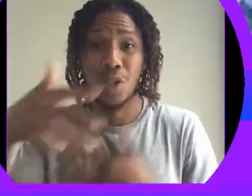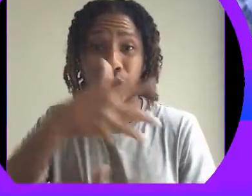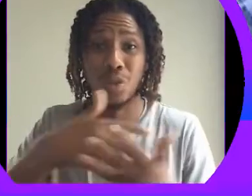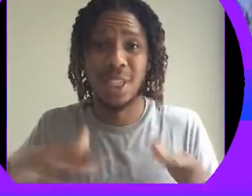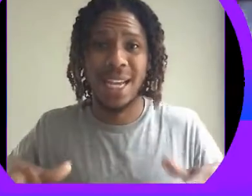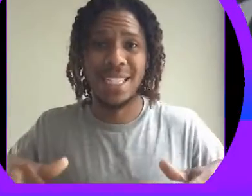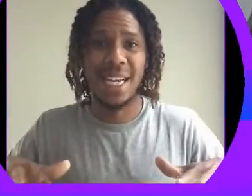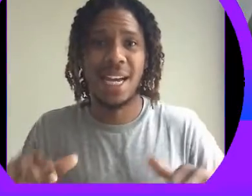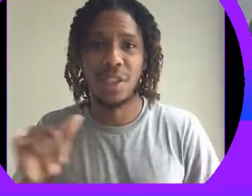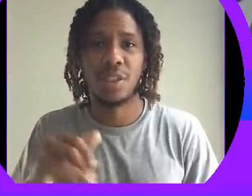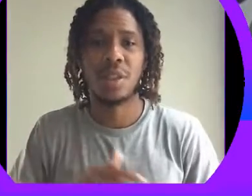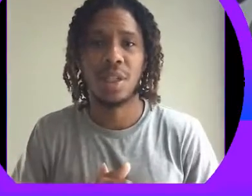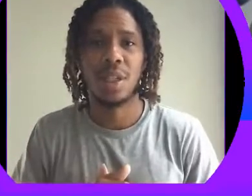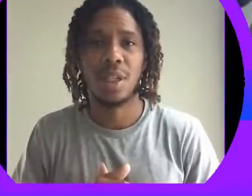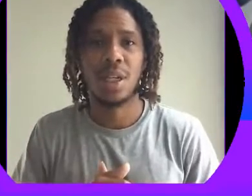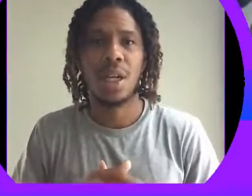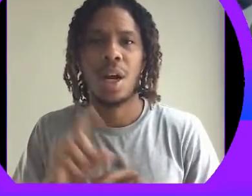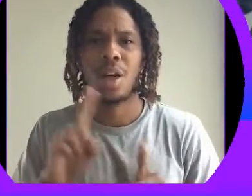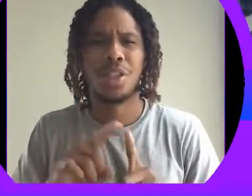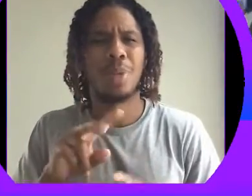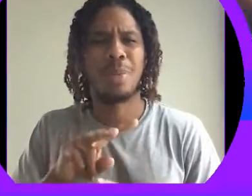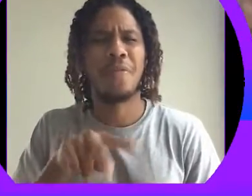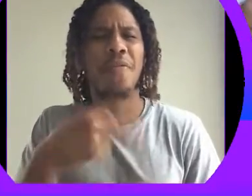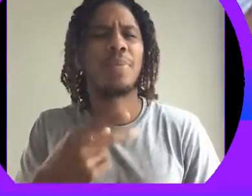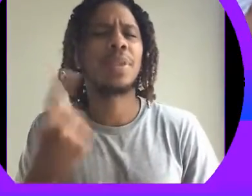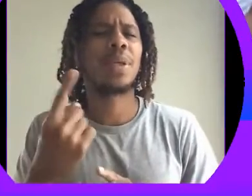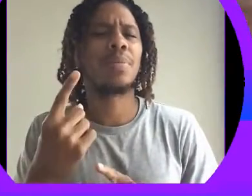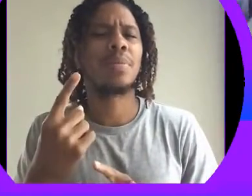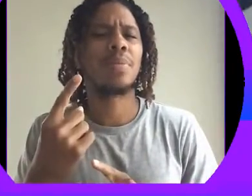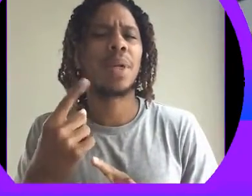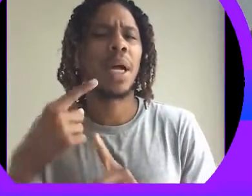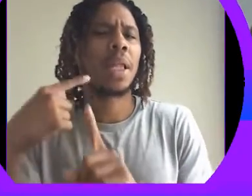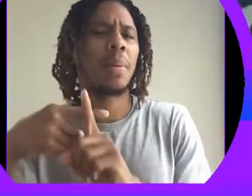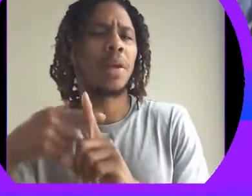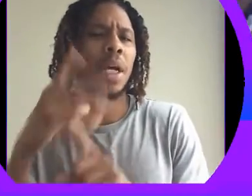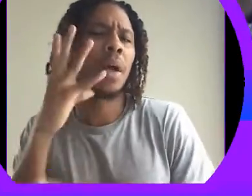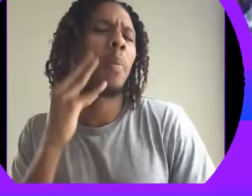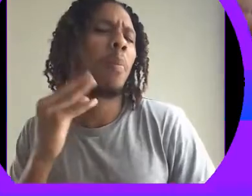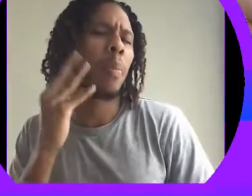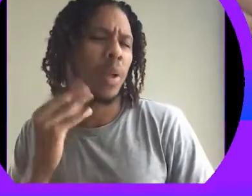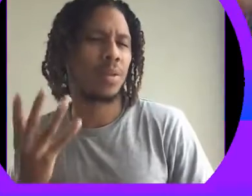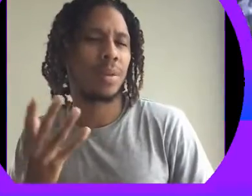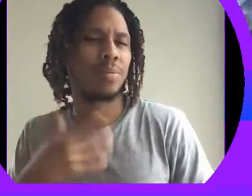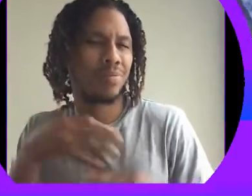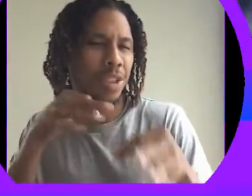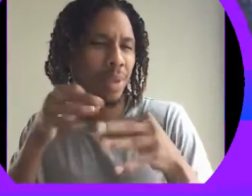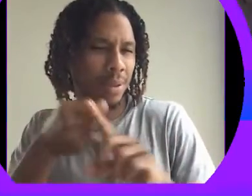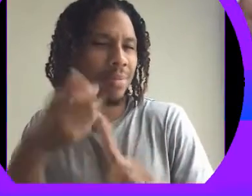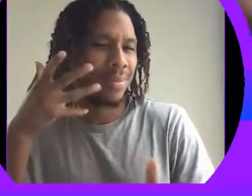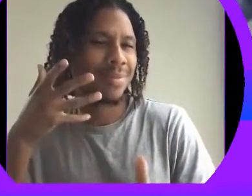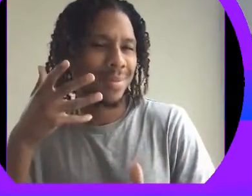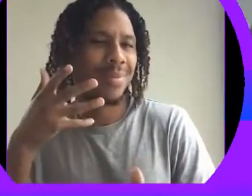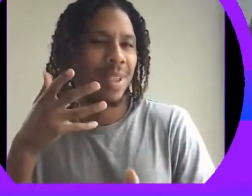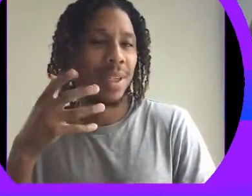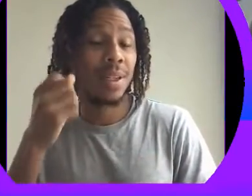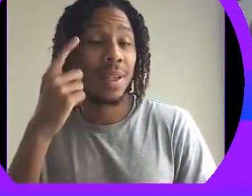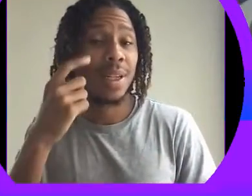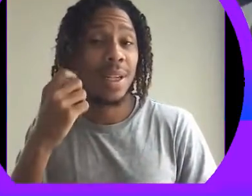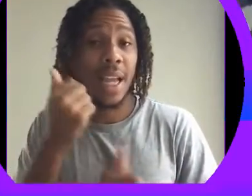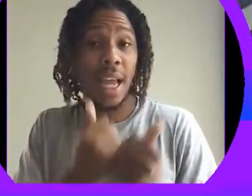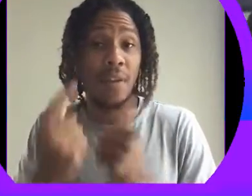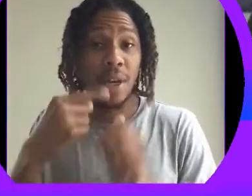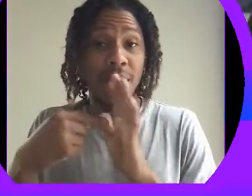anxiety. I'm here to flip that today and talk about the autism experience in a positive way.